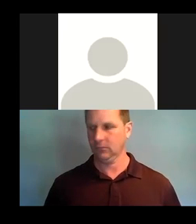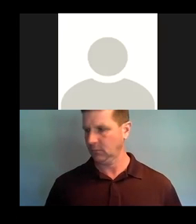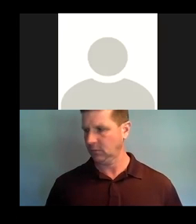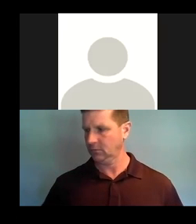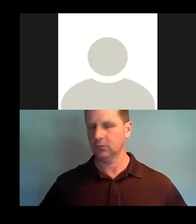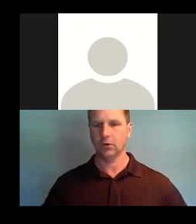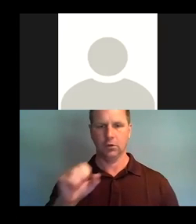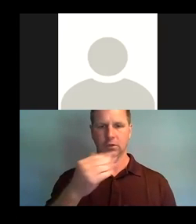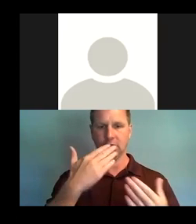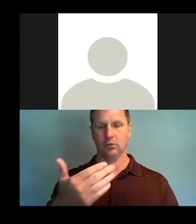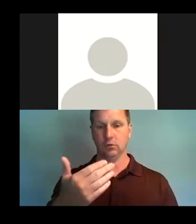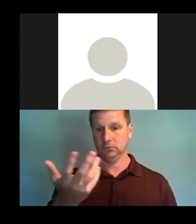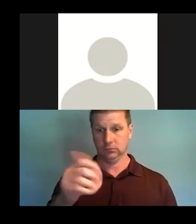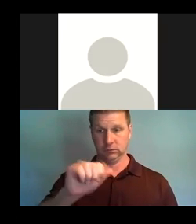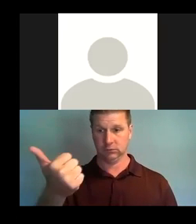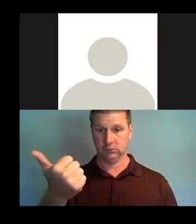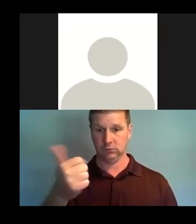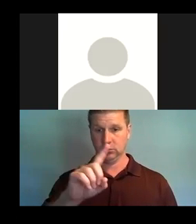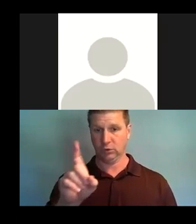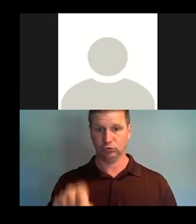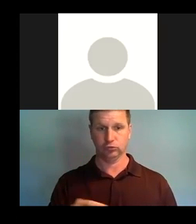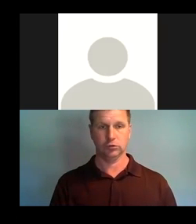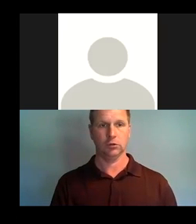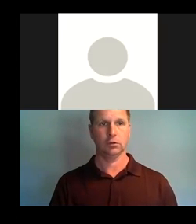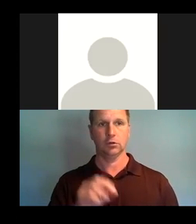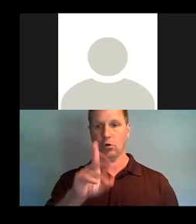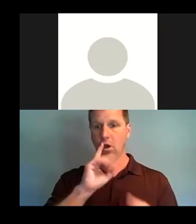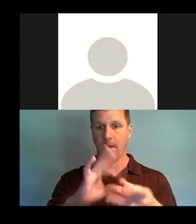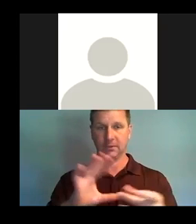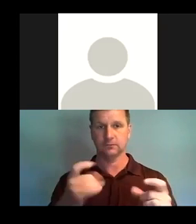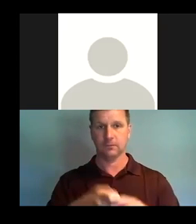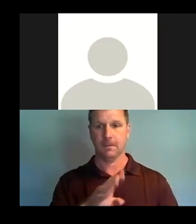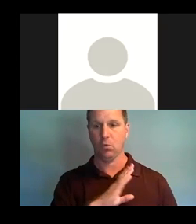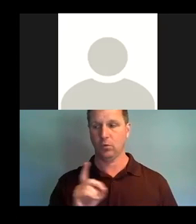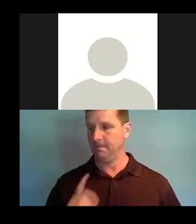So thank you. Any questions or other comments from the board?